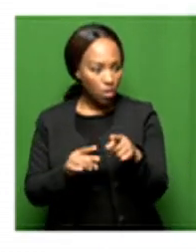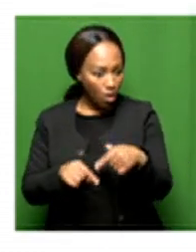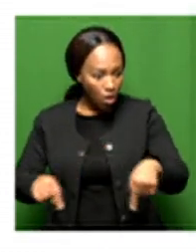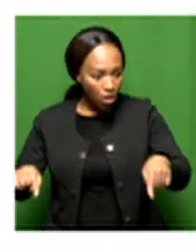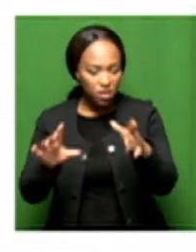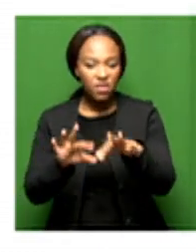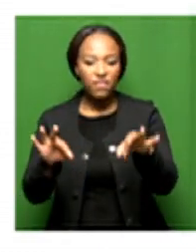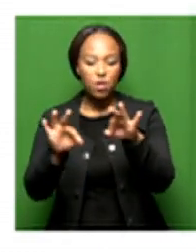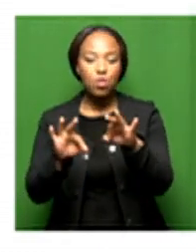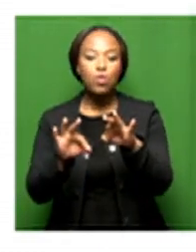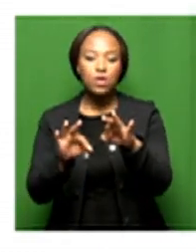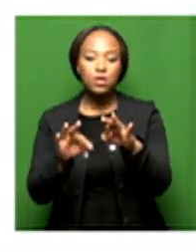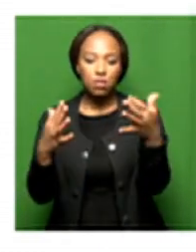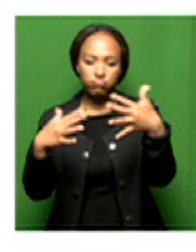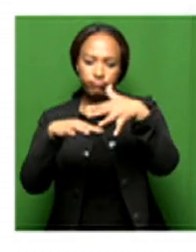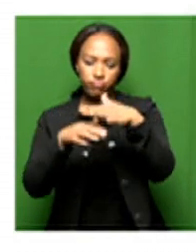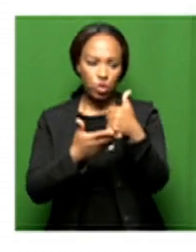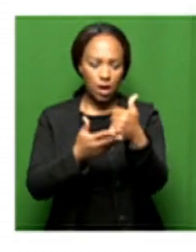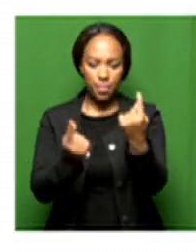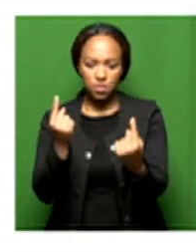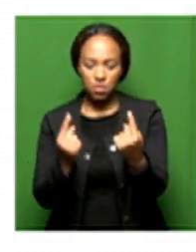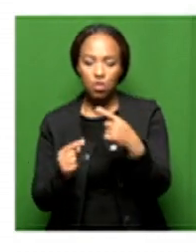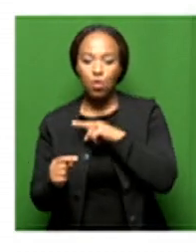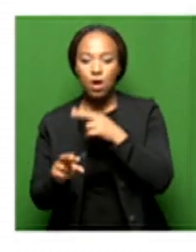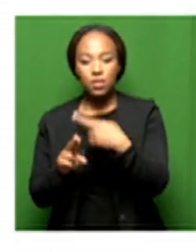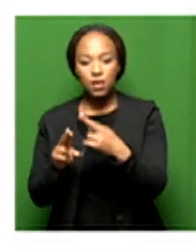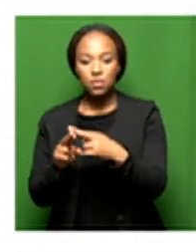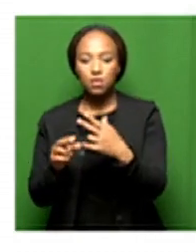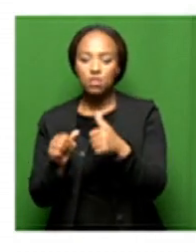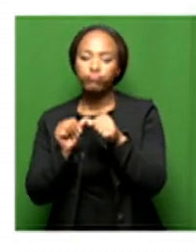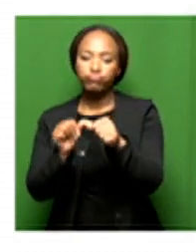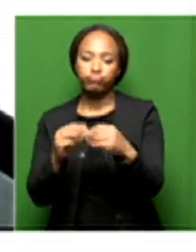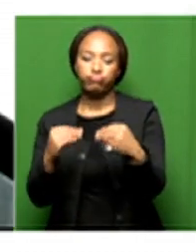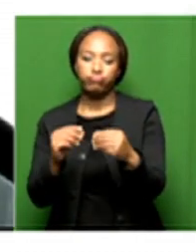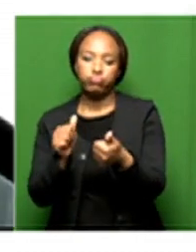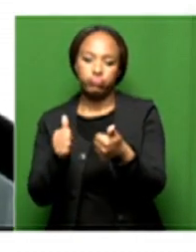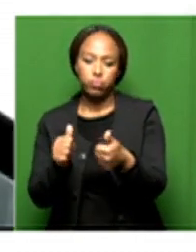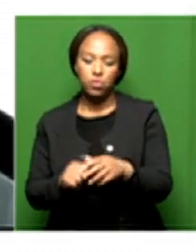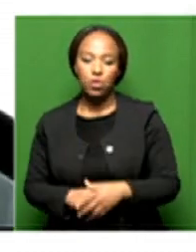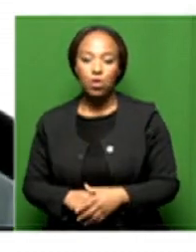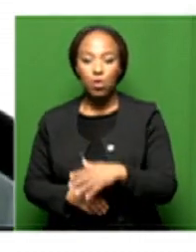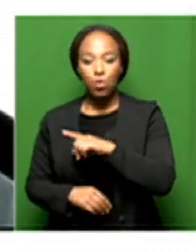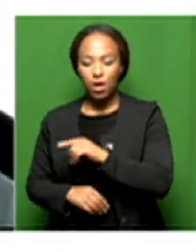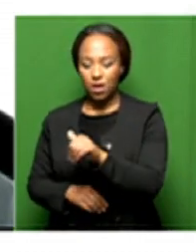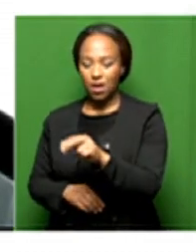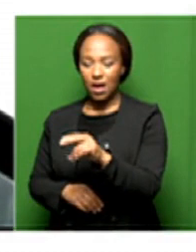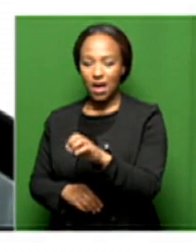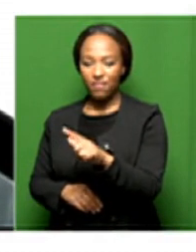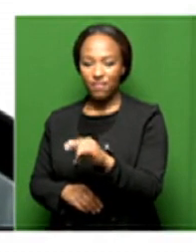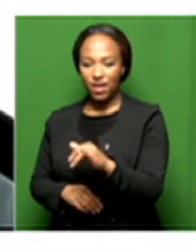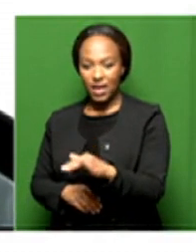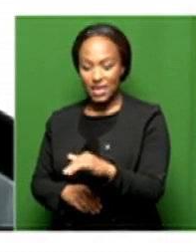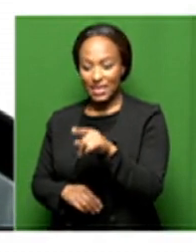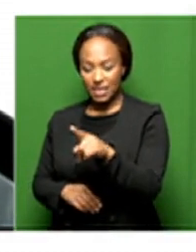that. Because that's how we see that rental can actually turn to awesome. So in short, Averly is a win-win app